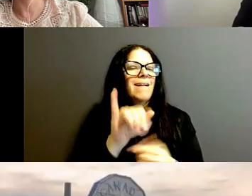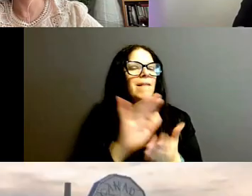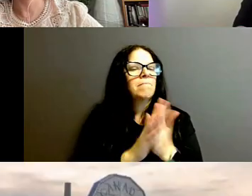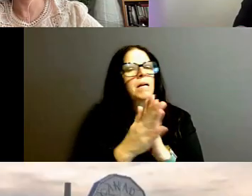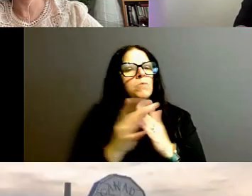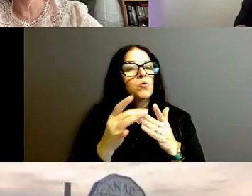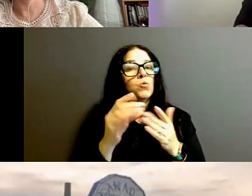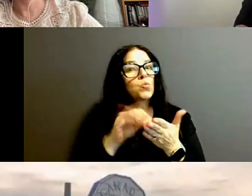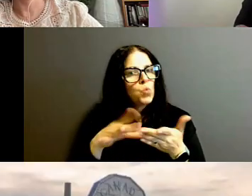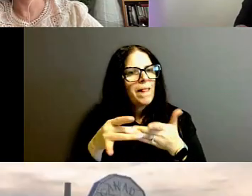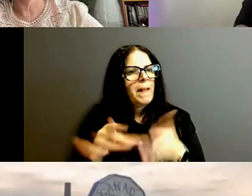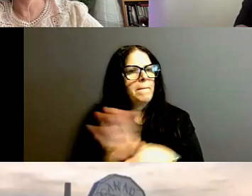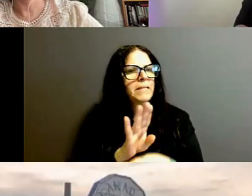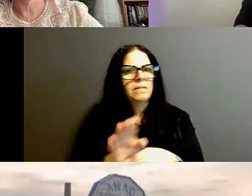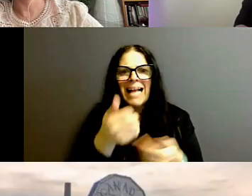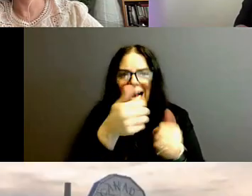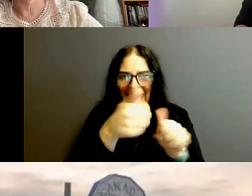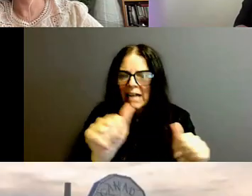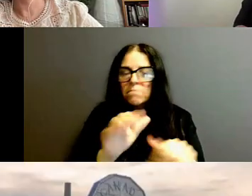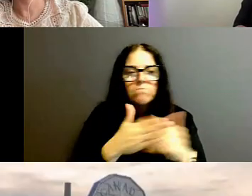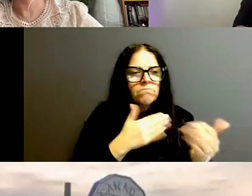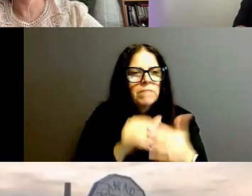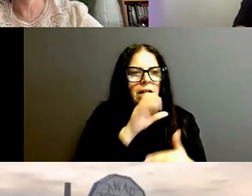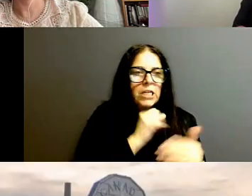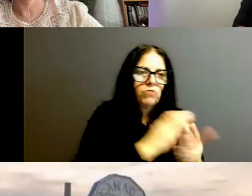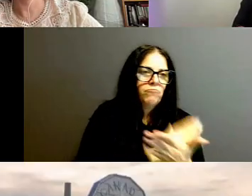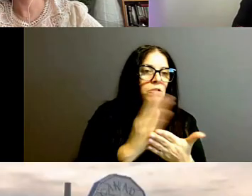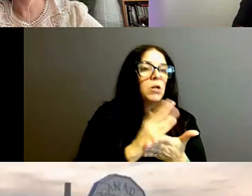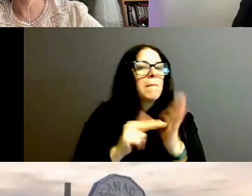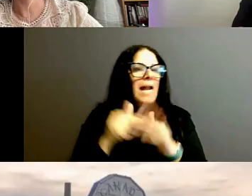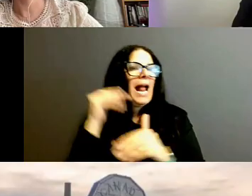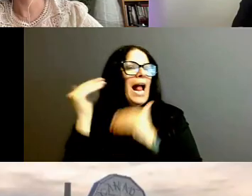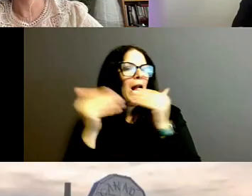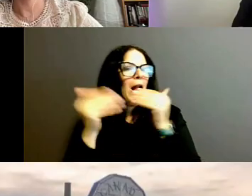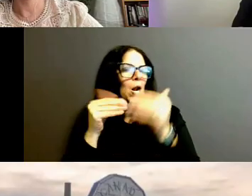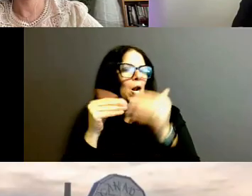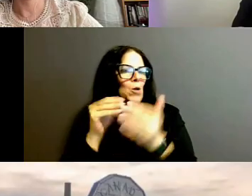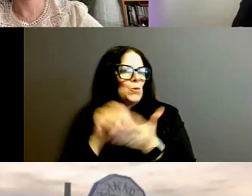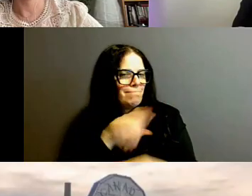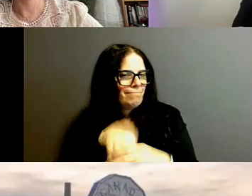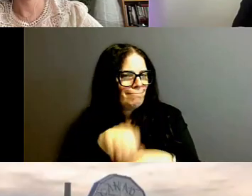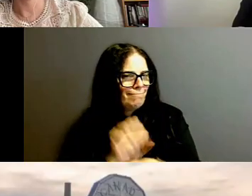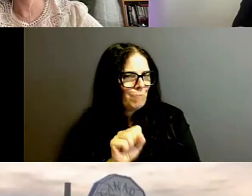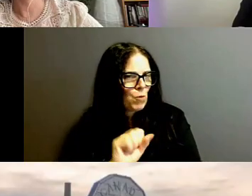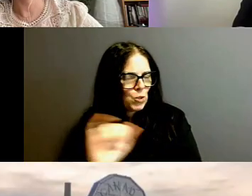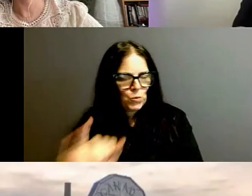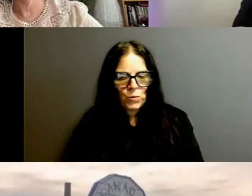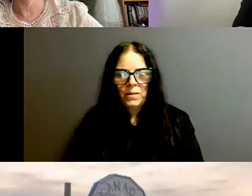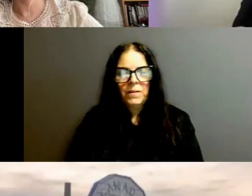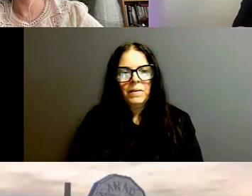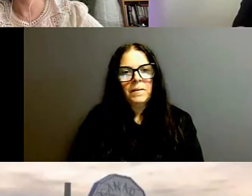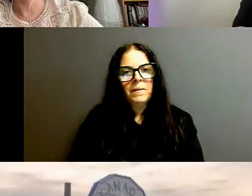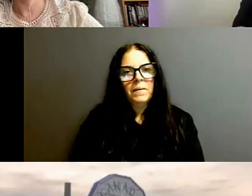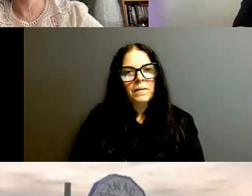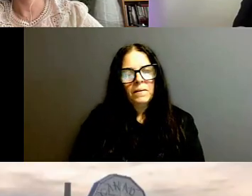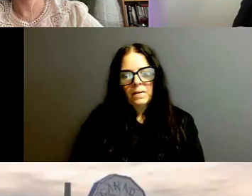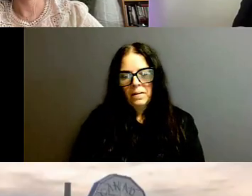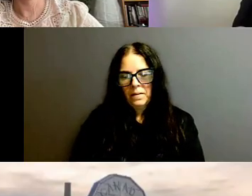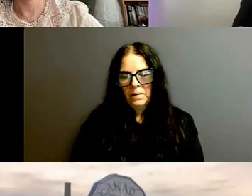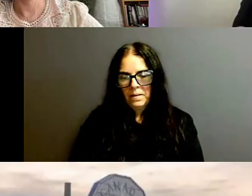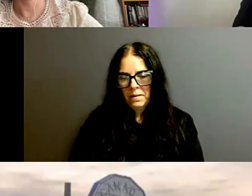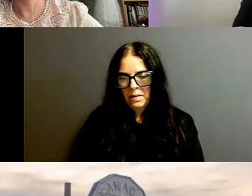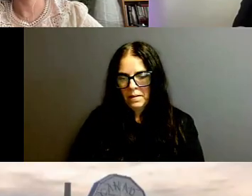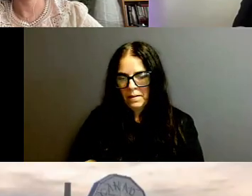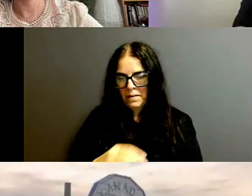any student regardless of age in our board. So we have adult students working, getting an entrepreneurship credit, a business